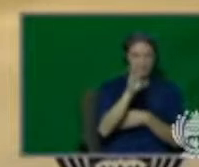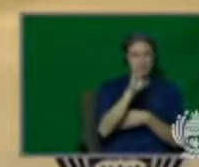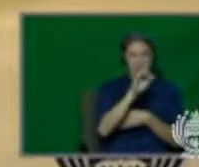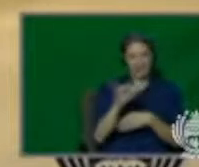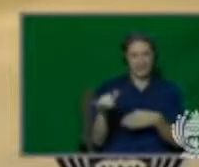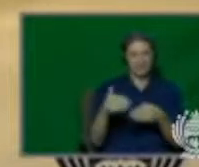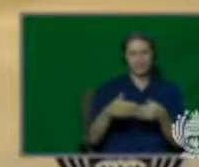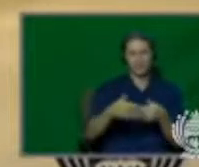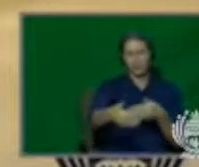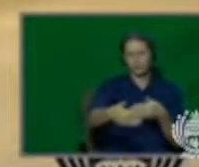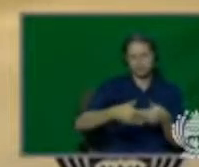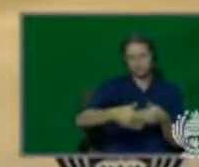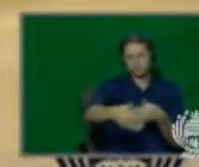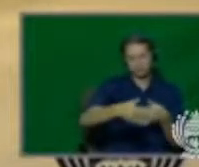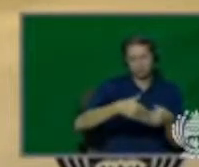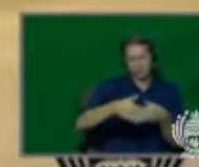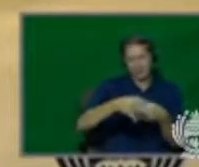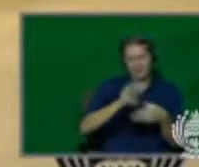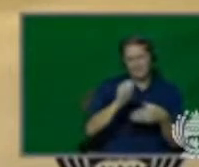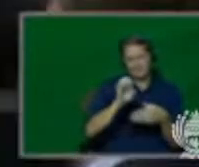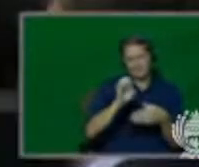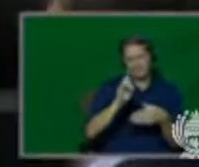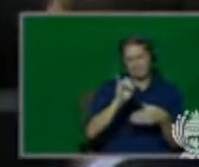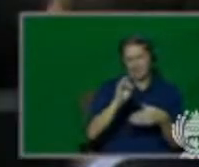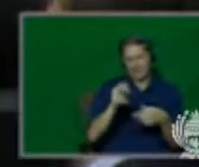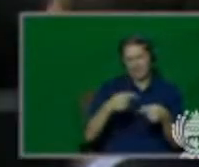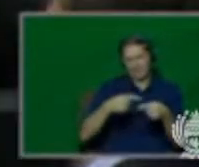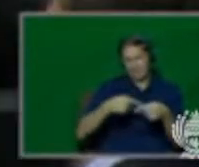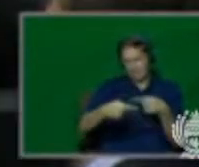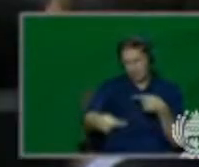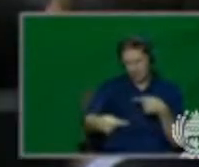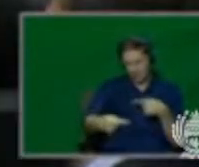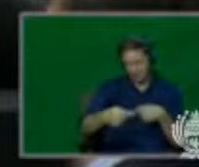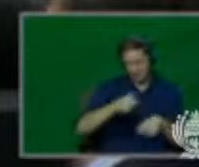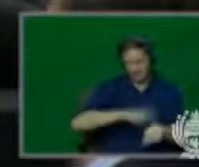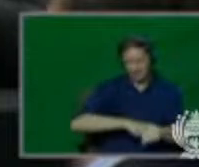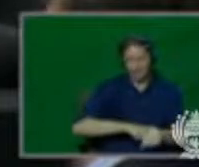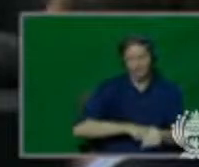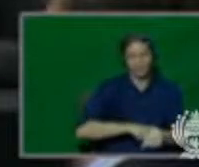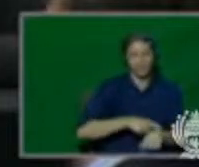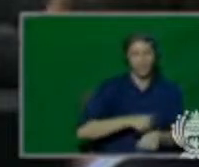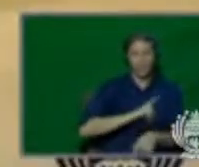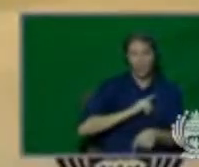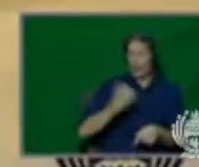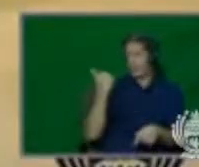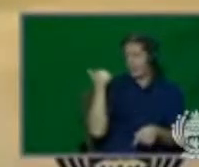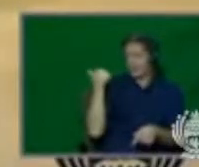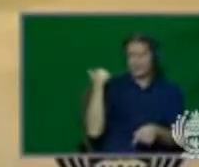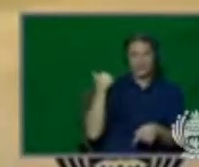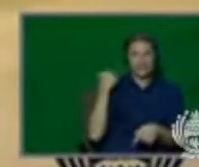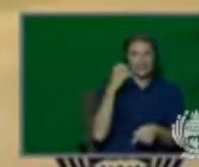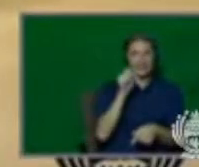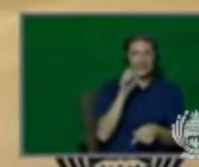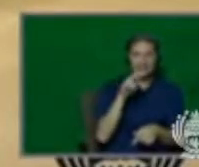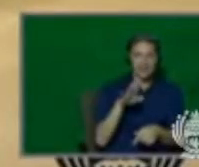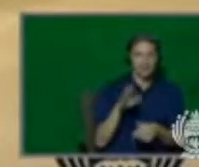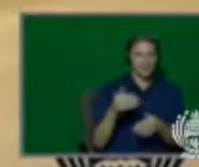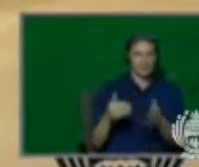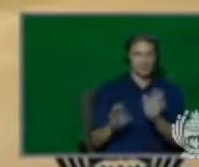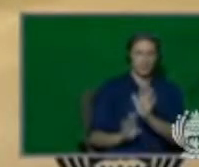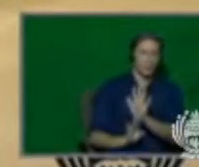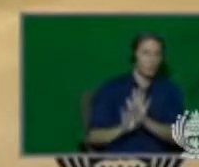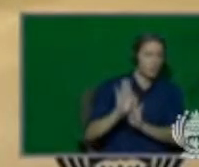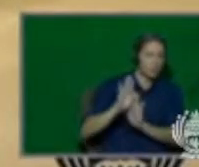term. By the end of February this year, SARS reported a significant increase in undisputed debt.